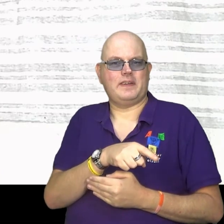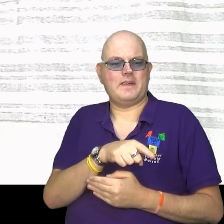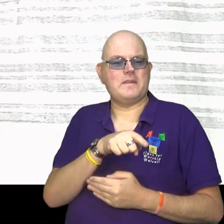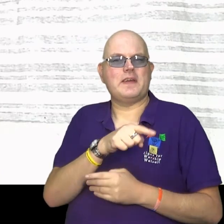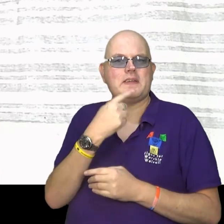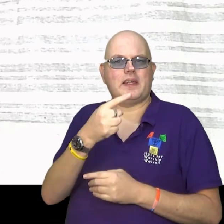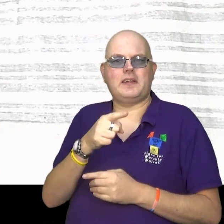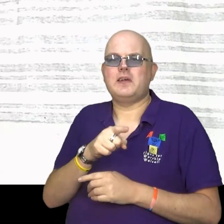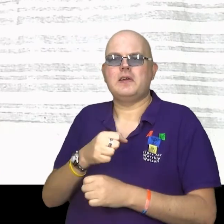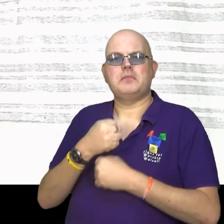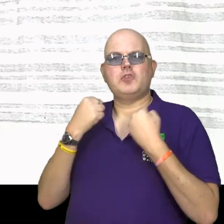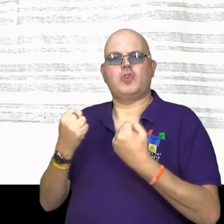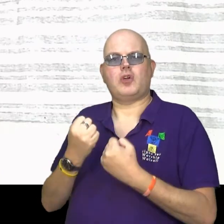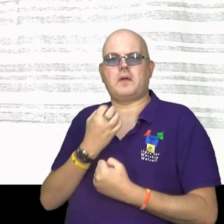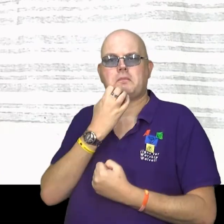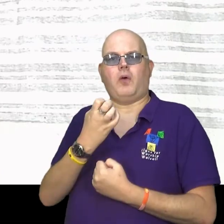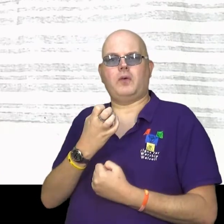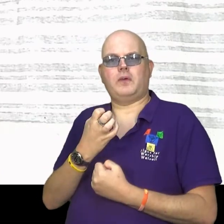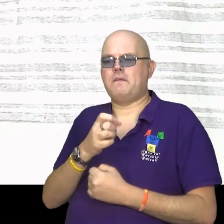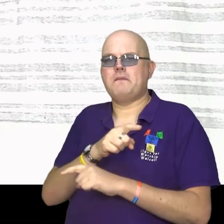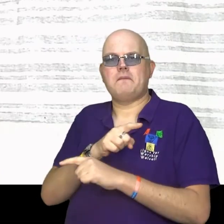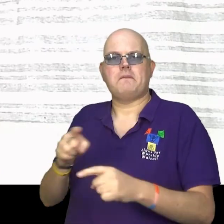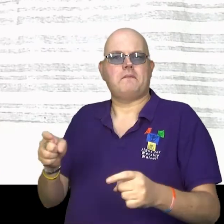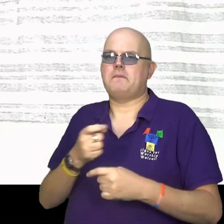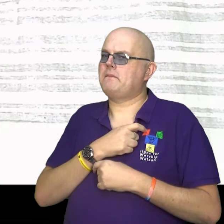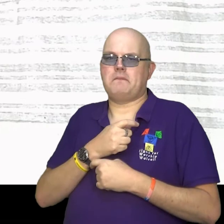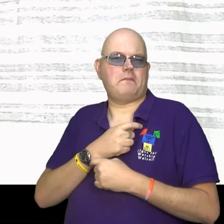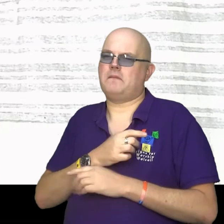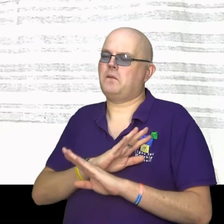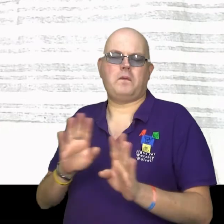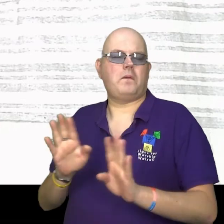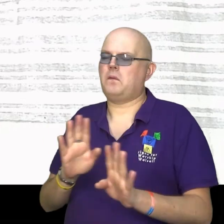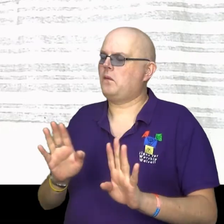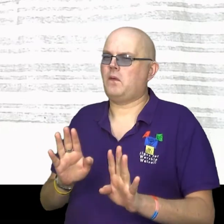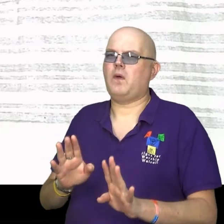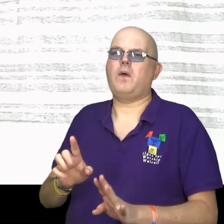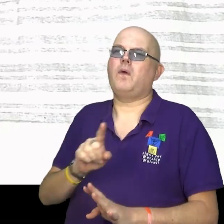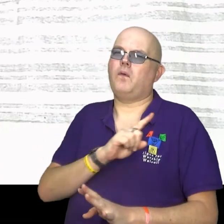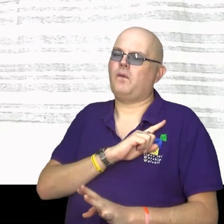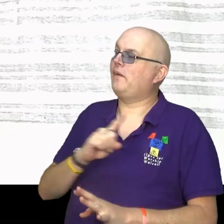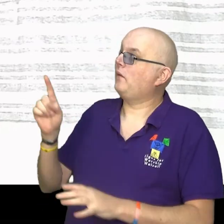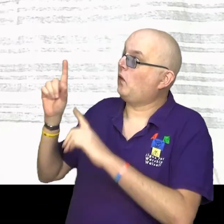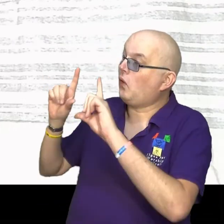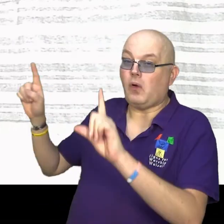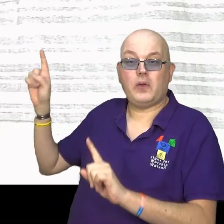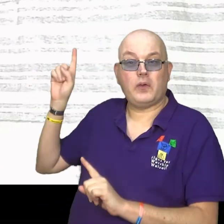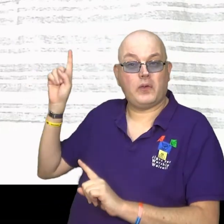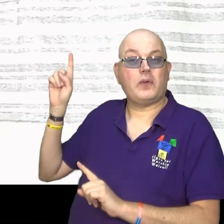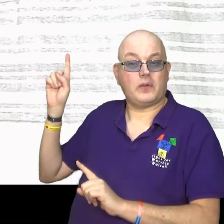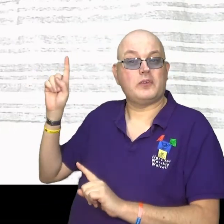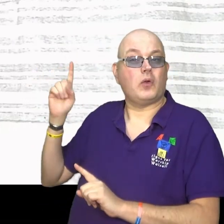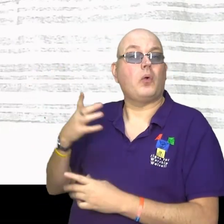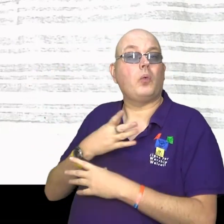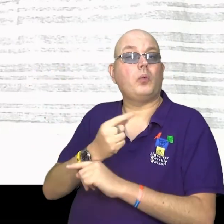address, be strong and bold, have no fear or dread, because it is the Lord your